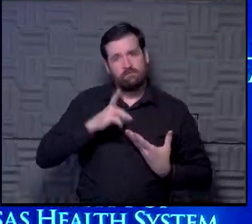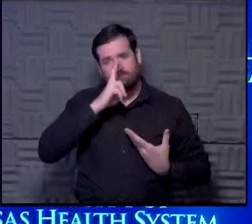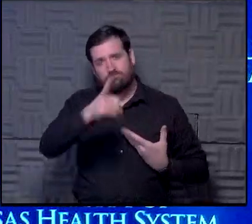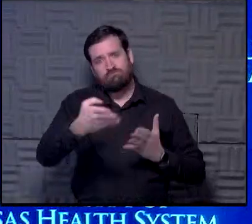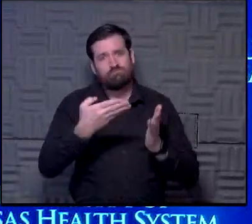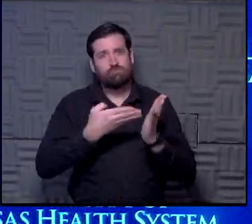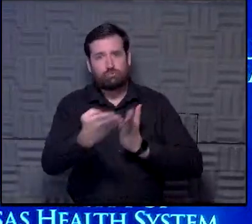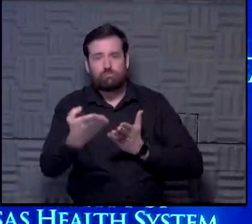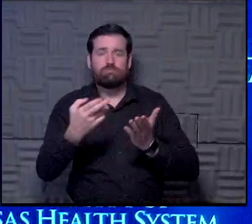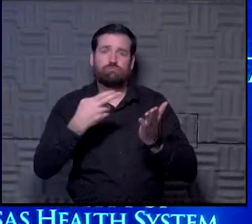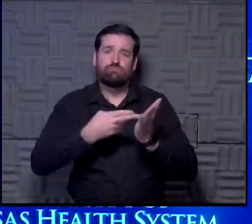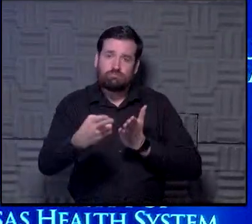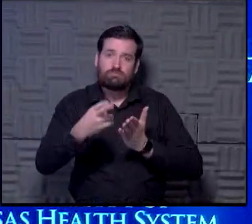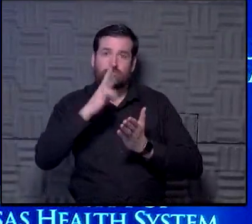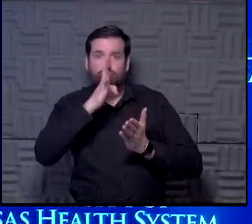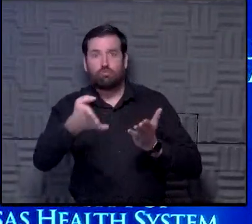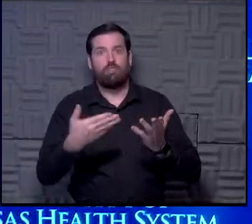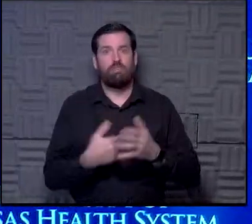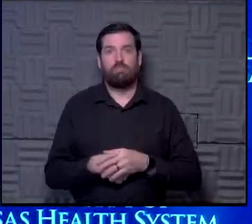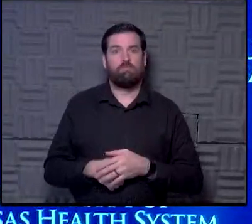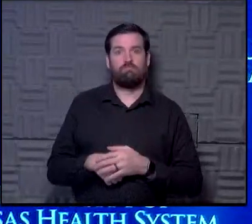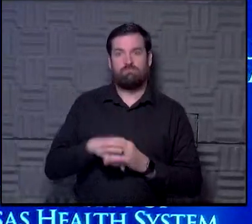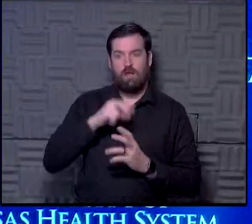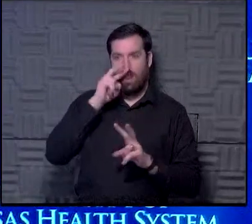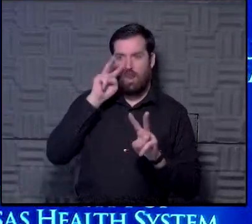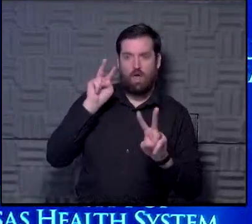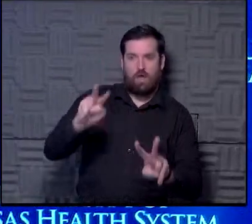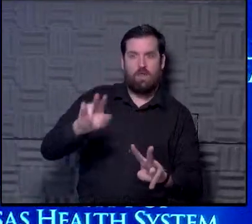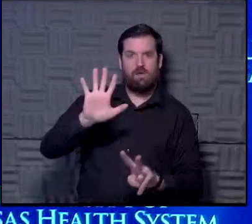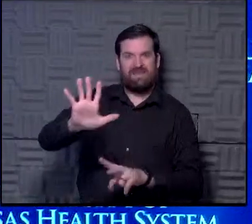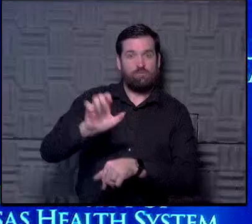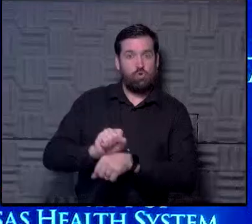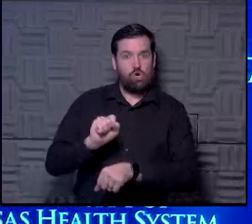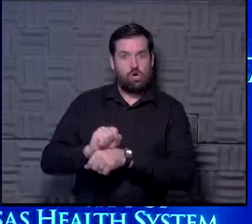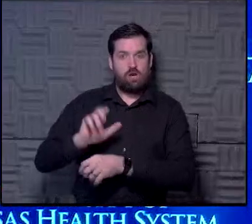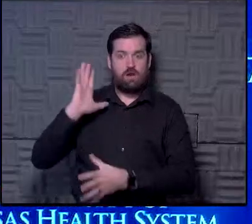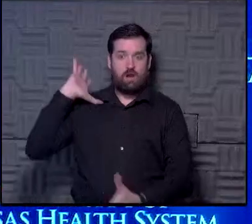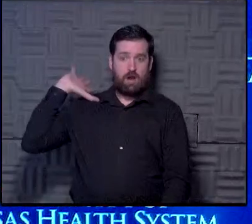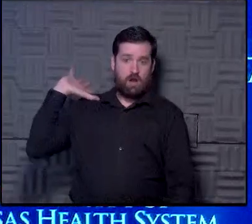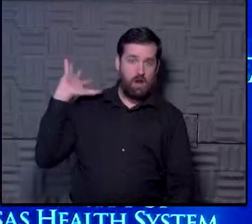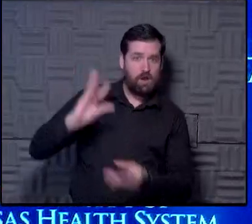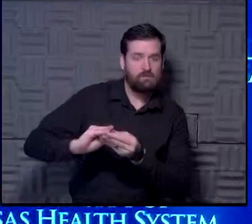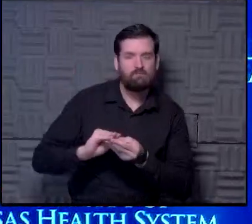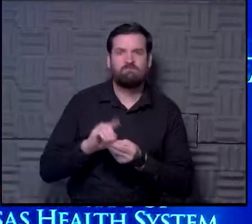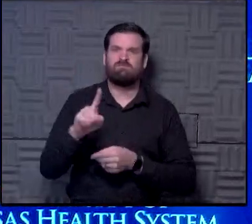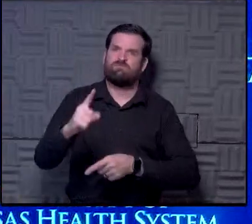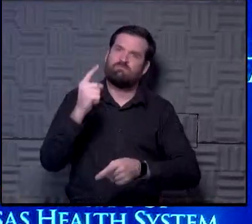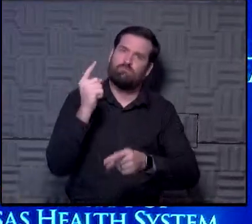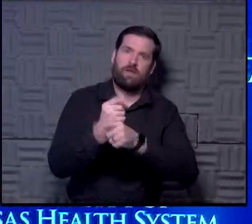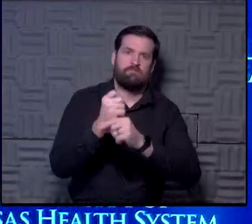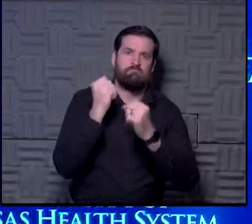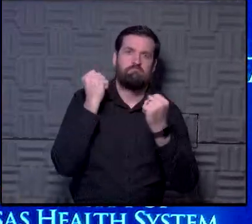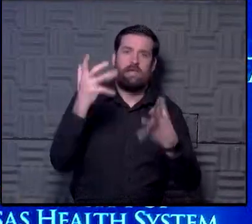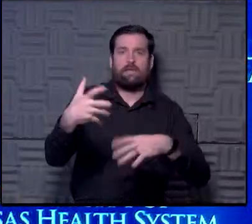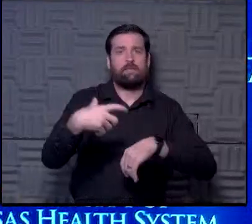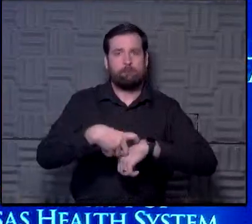And if you look back at the great body of his work, he's the guy that's been right so many times. Not